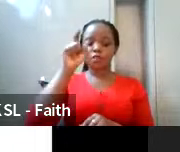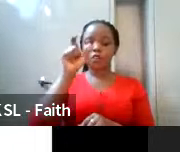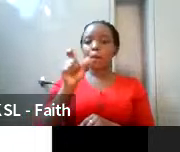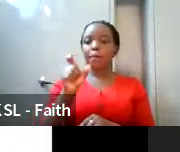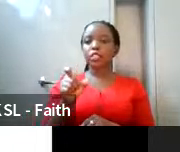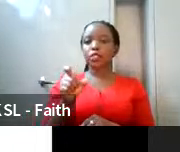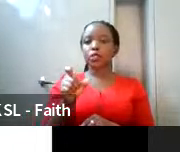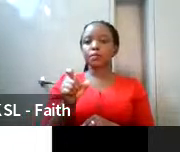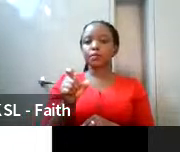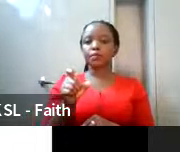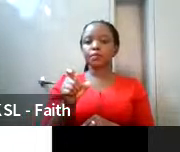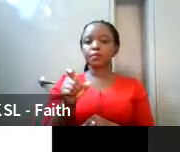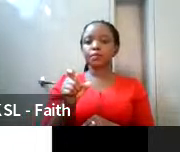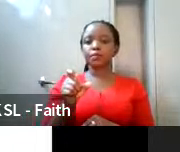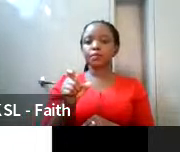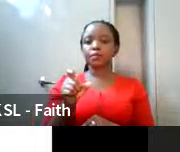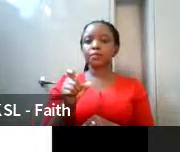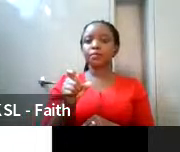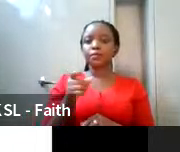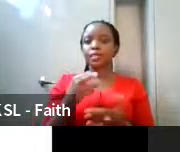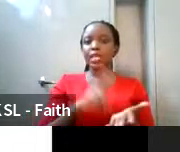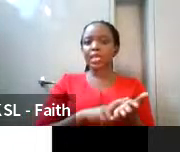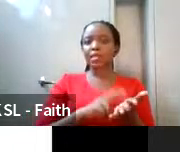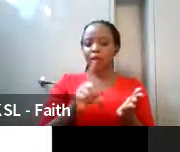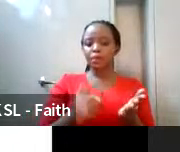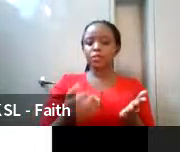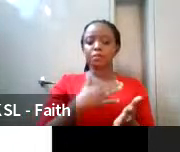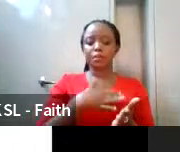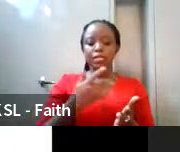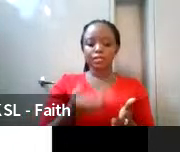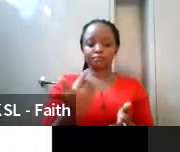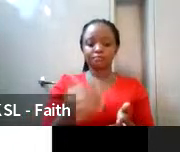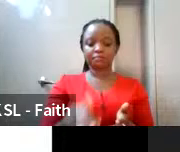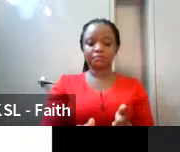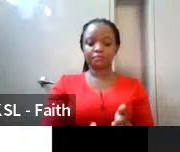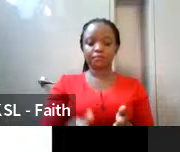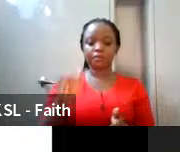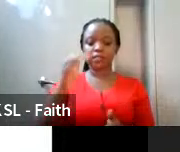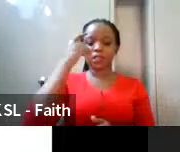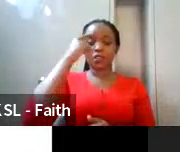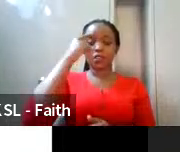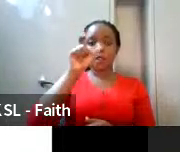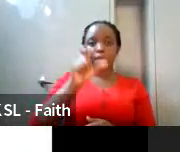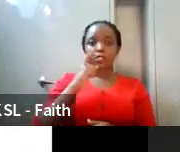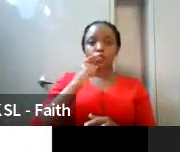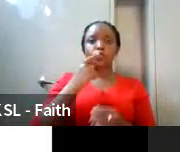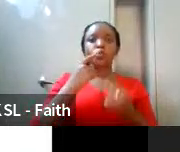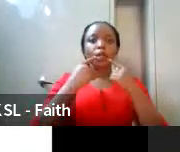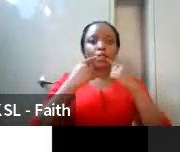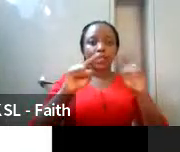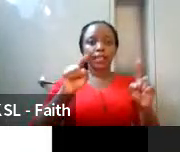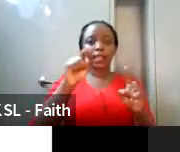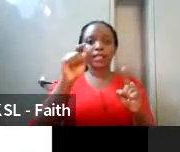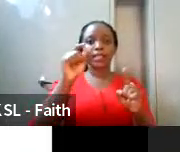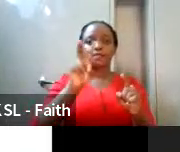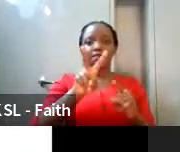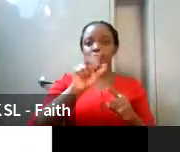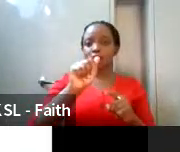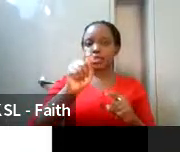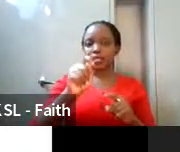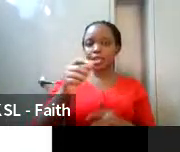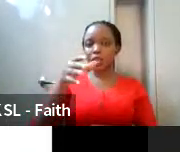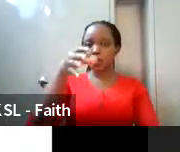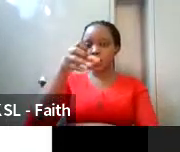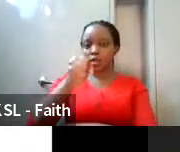who, sorry, just repeat the question. For someone who declared VAT income, withholding